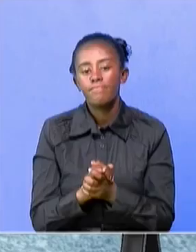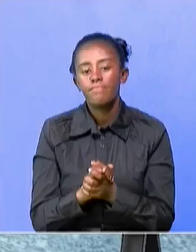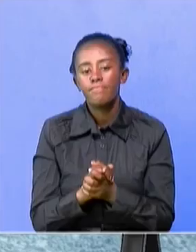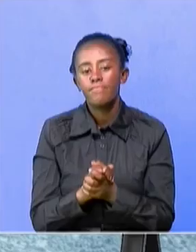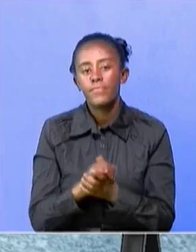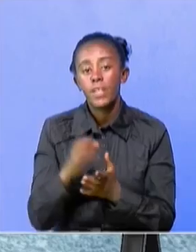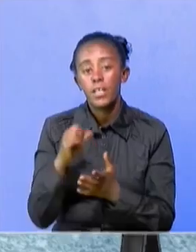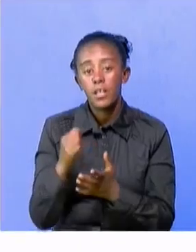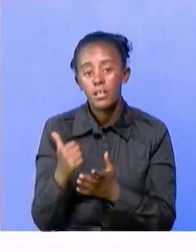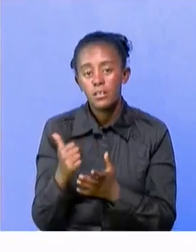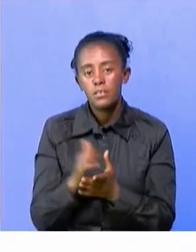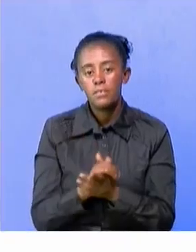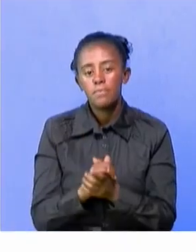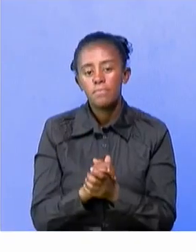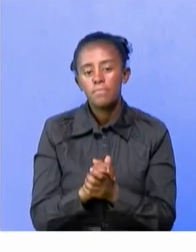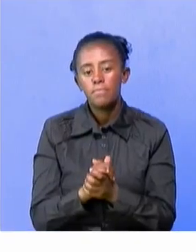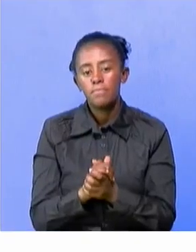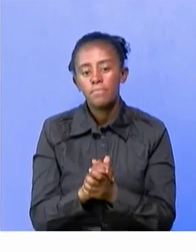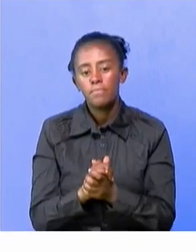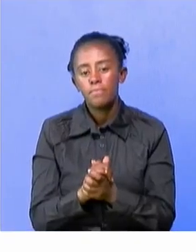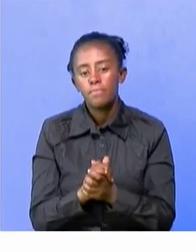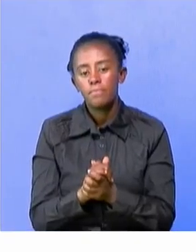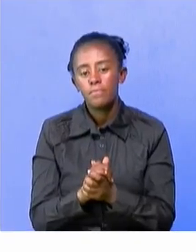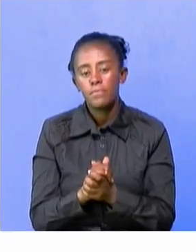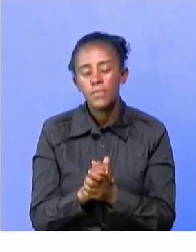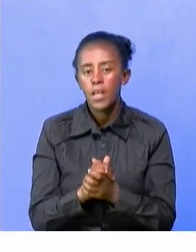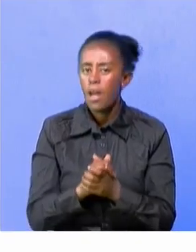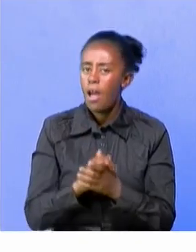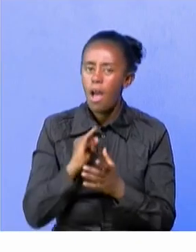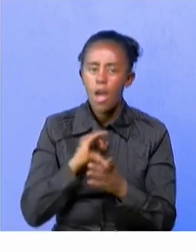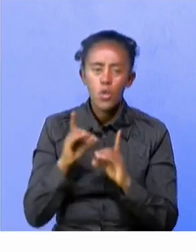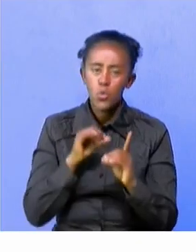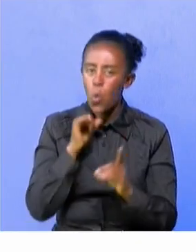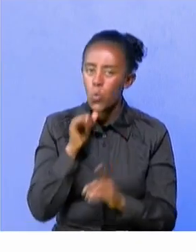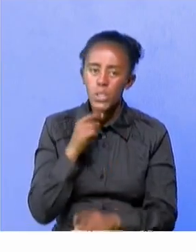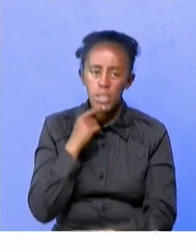The other one is, I don't say.